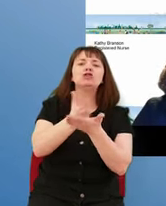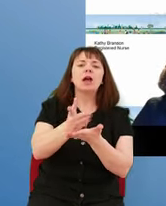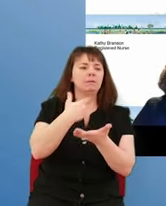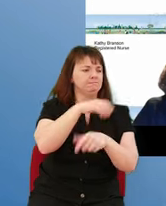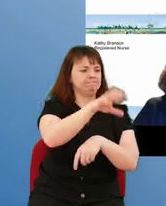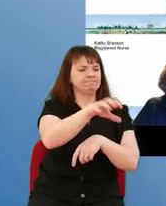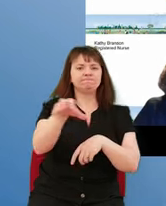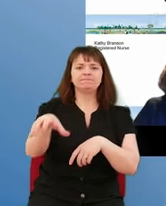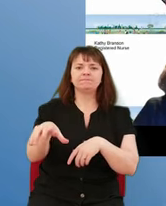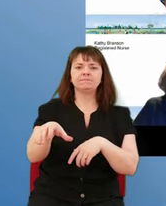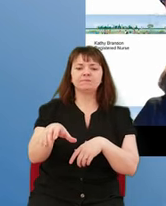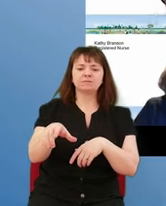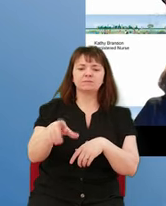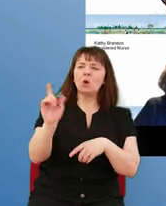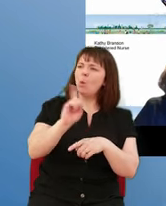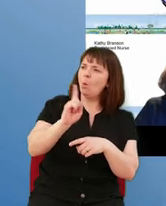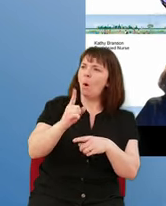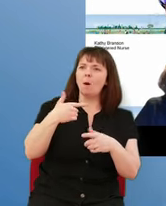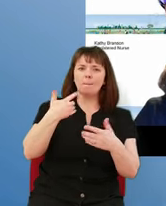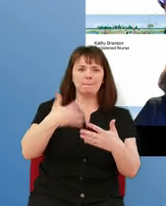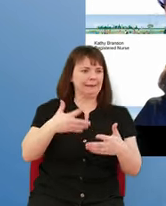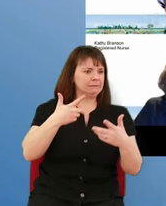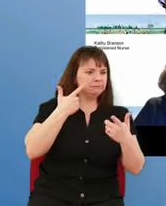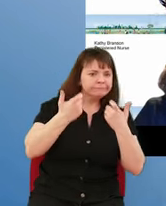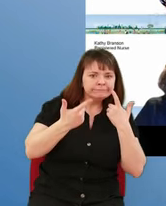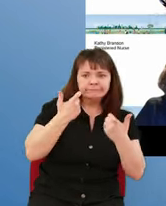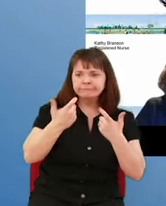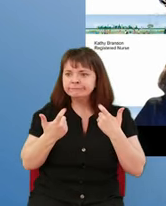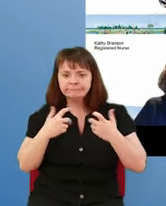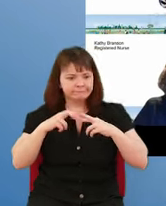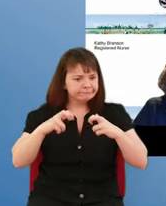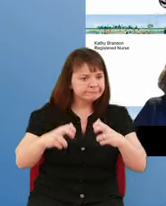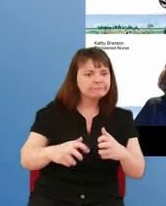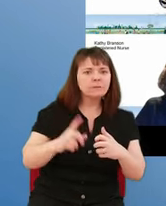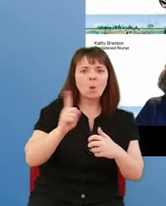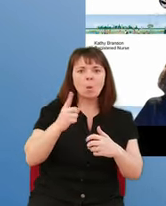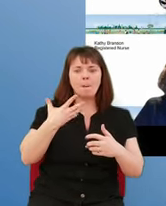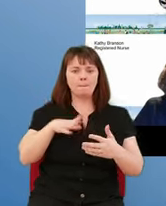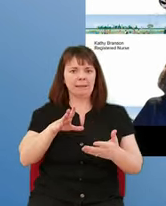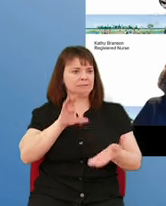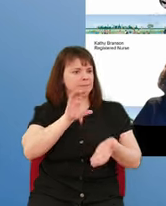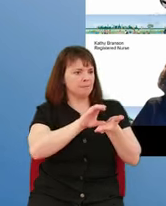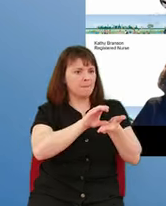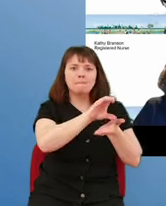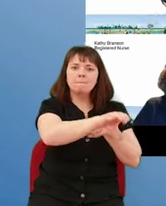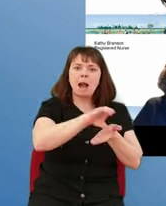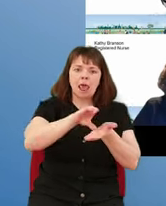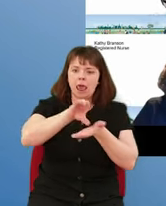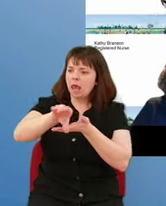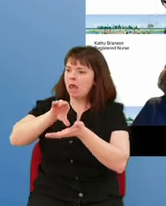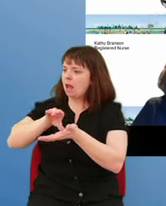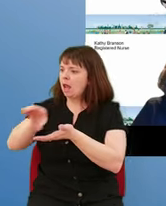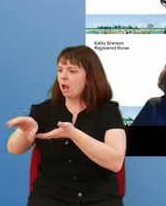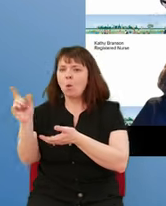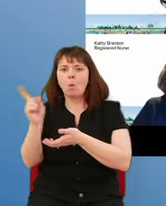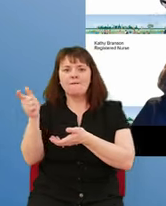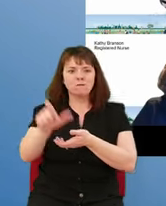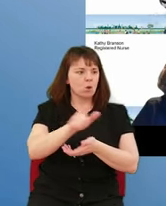have allocated money to. So it will be really interesting. I will be looking forward probably to share that in more detail. Really good